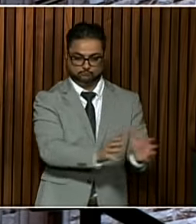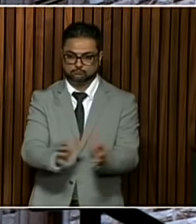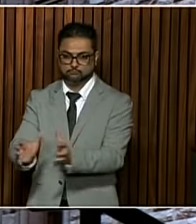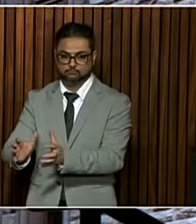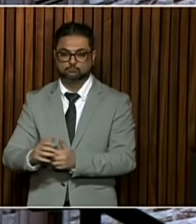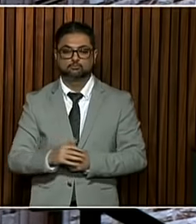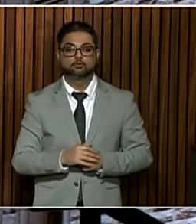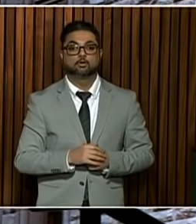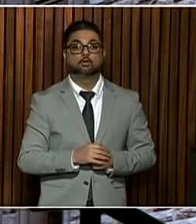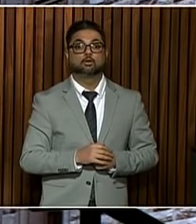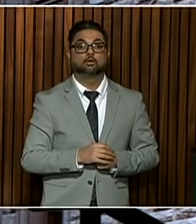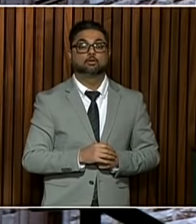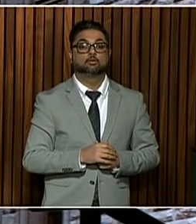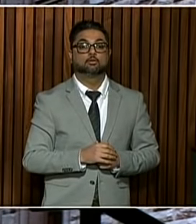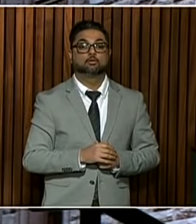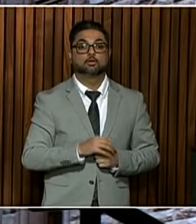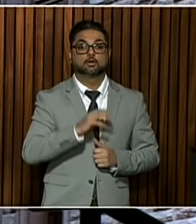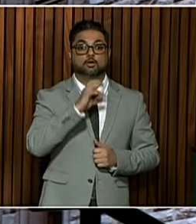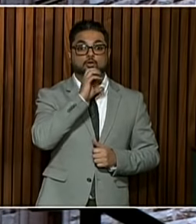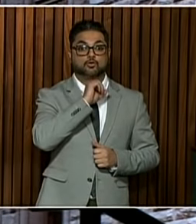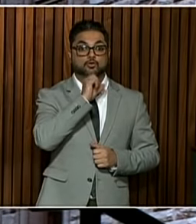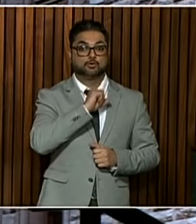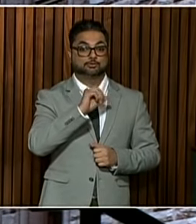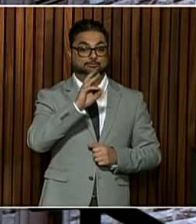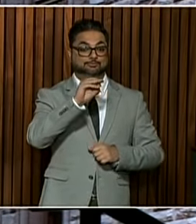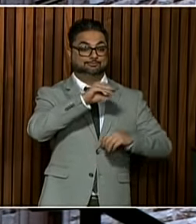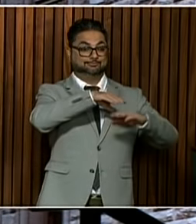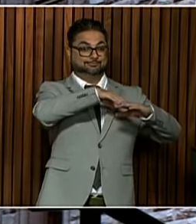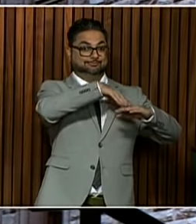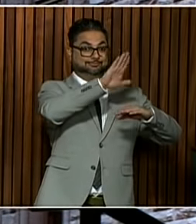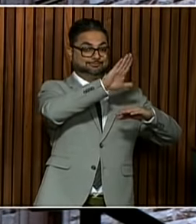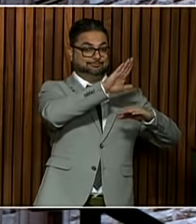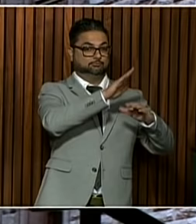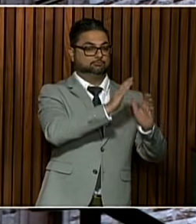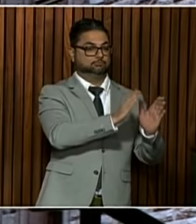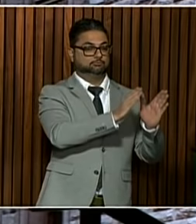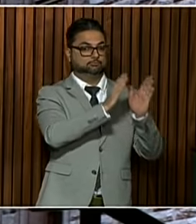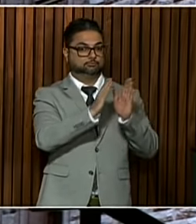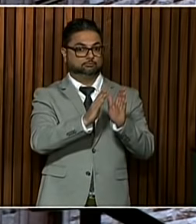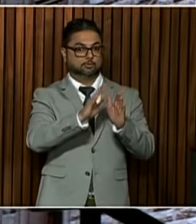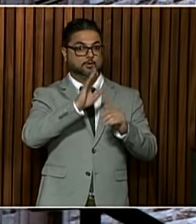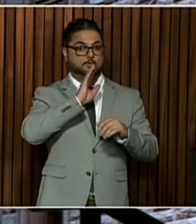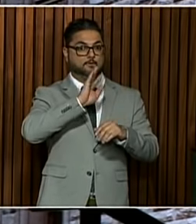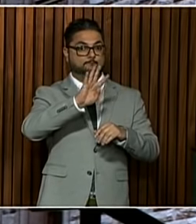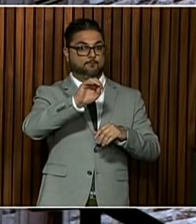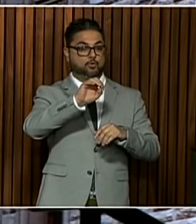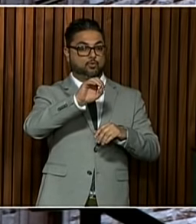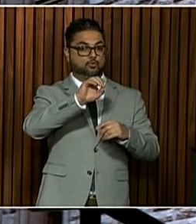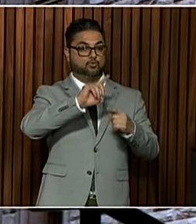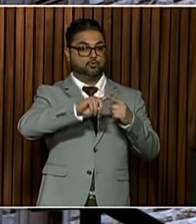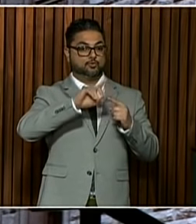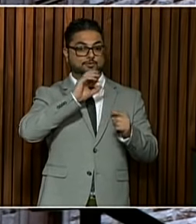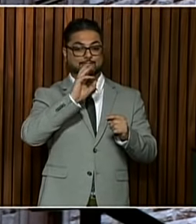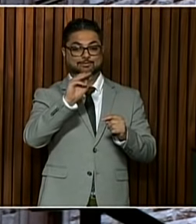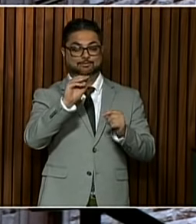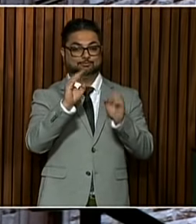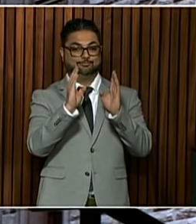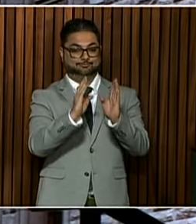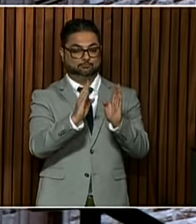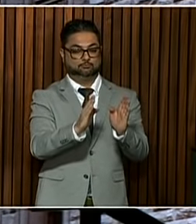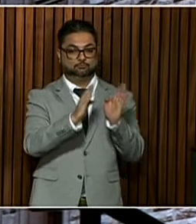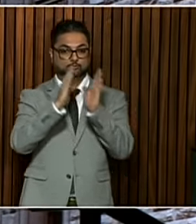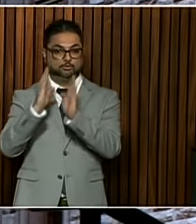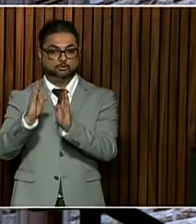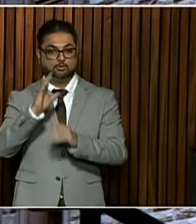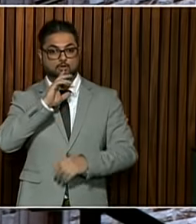to 60, and then 40 to 60, and there was 20 to 40. They had some in the numbers under 20, but that was a really